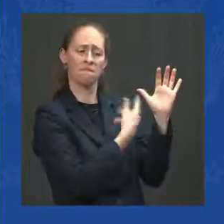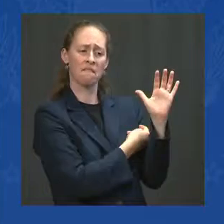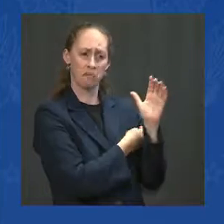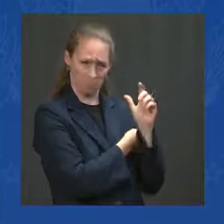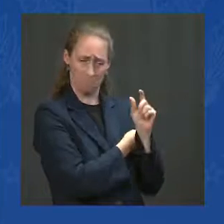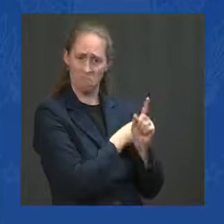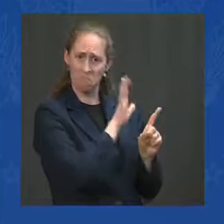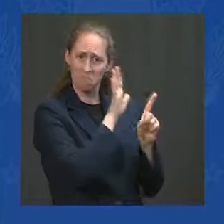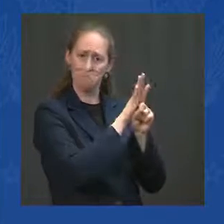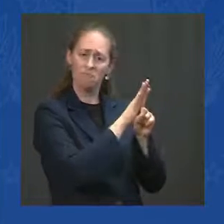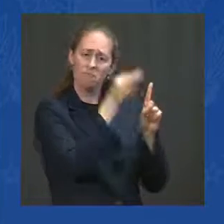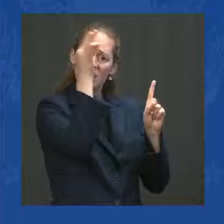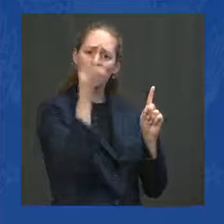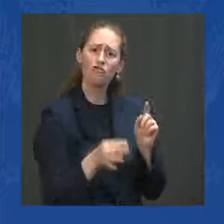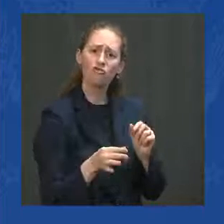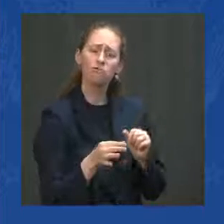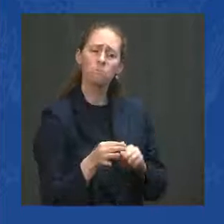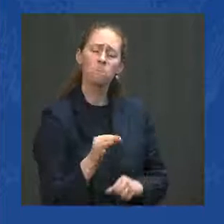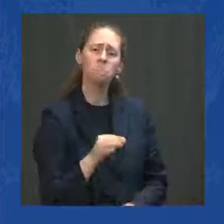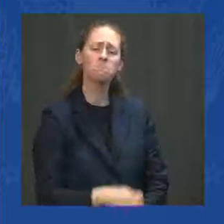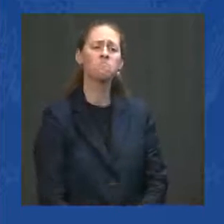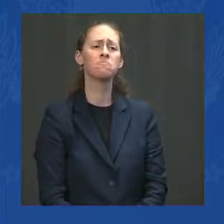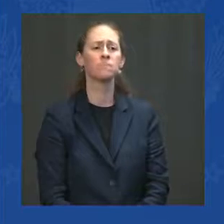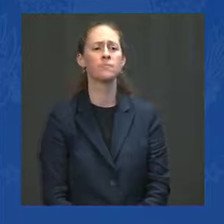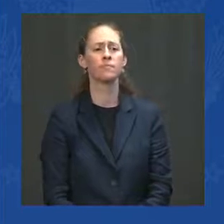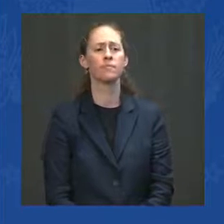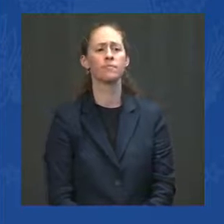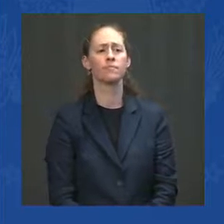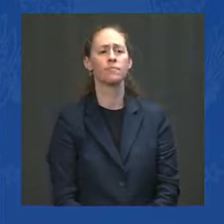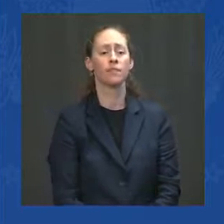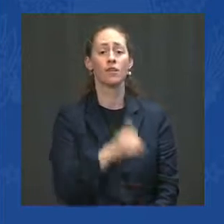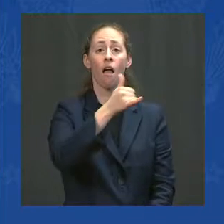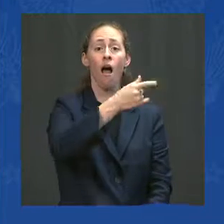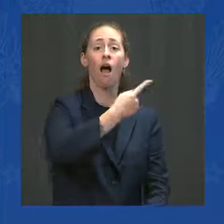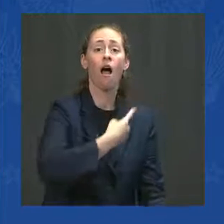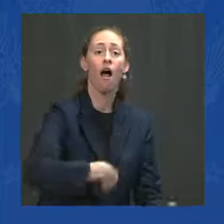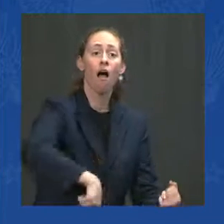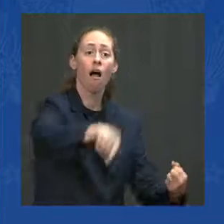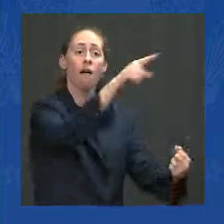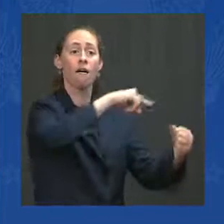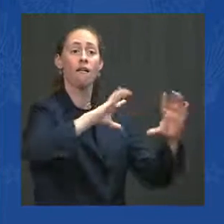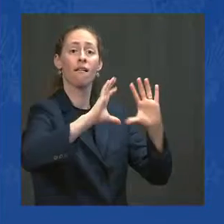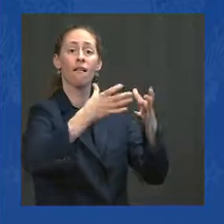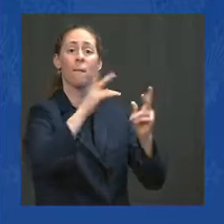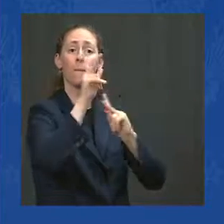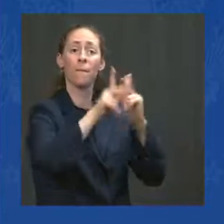And I understand that to badger those folks is not likely to get them to move and get vaccinated.